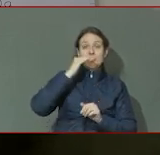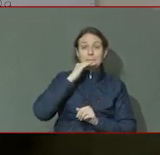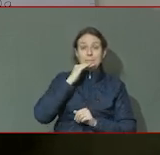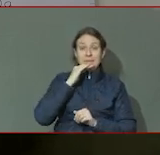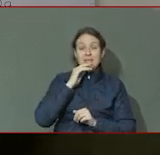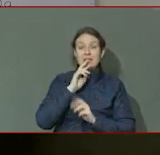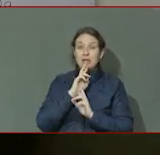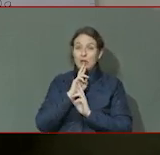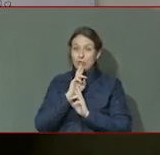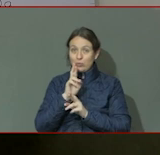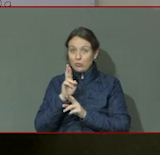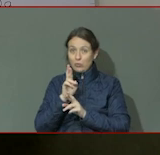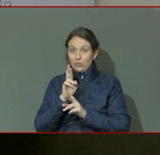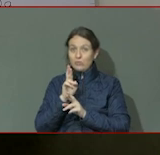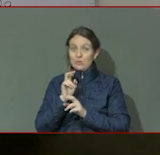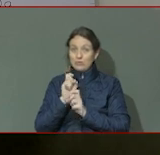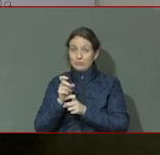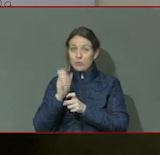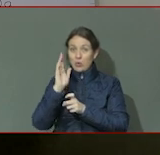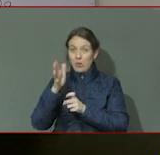rate because then